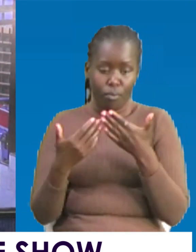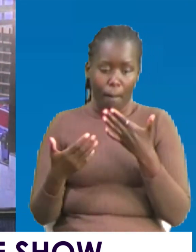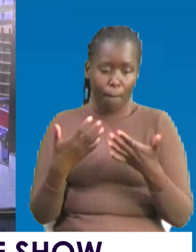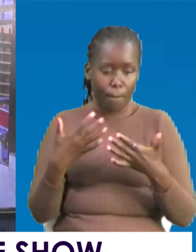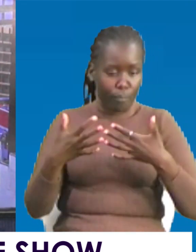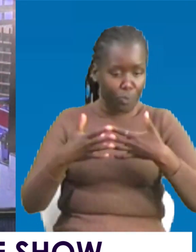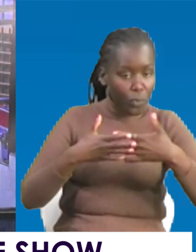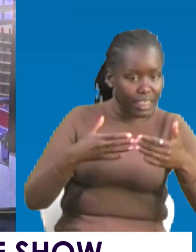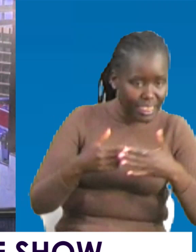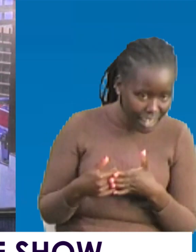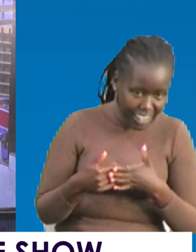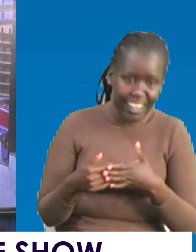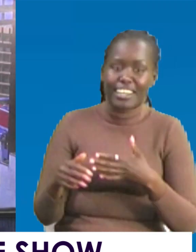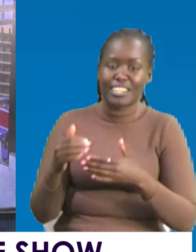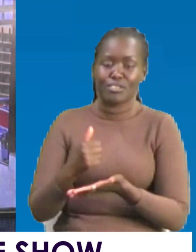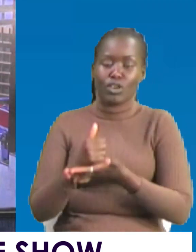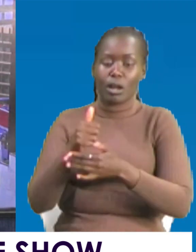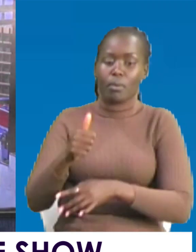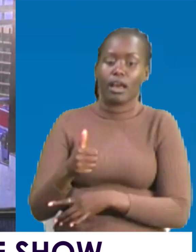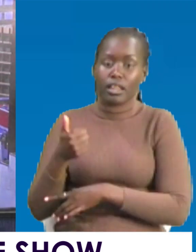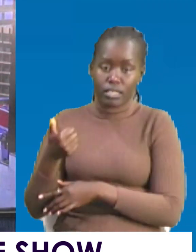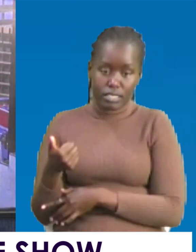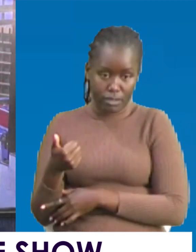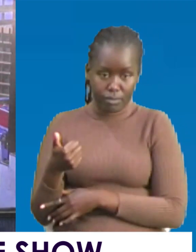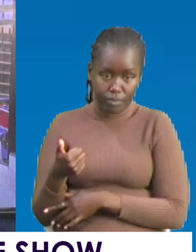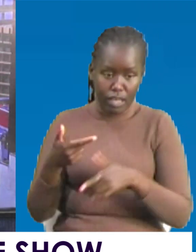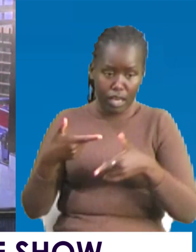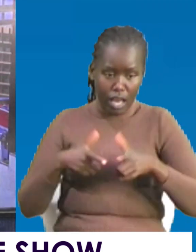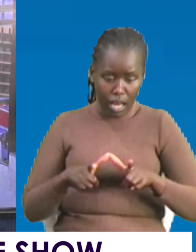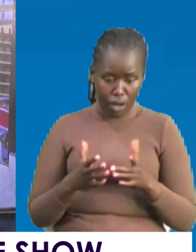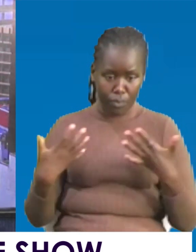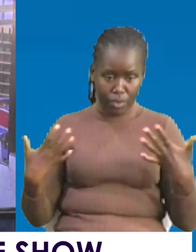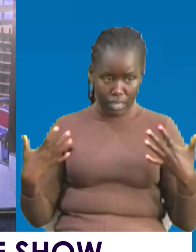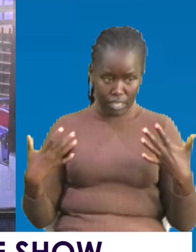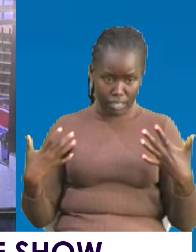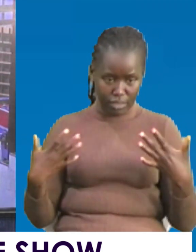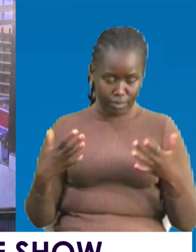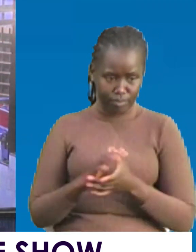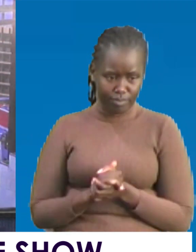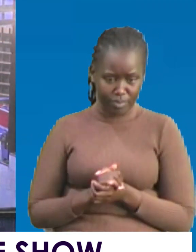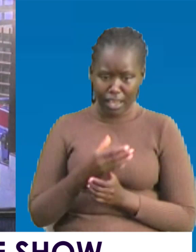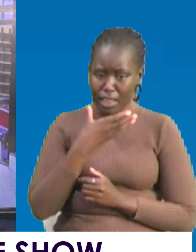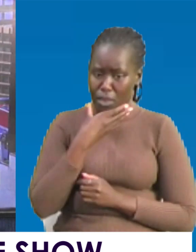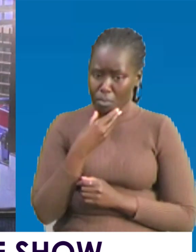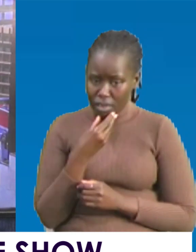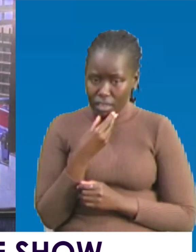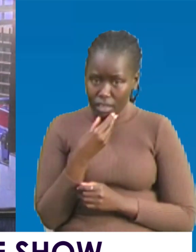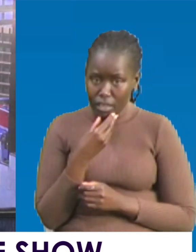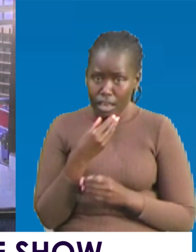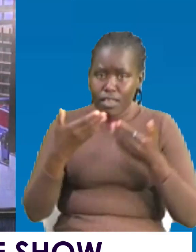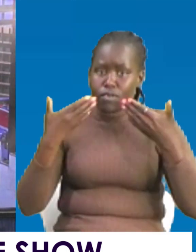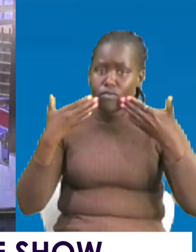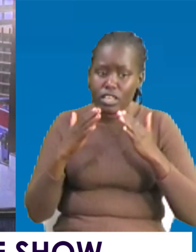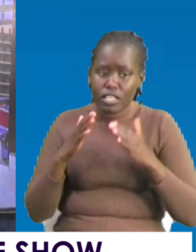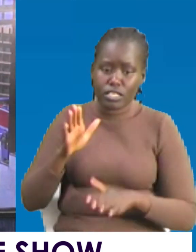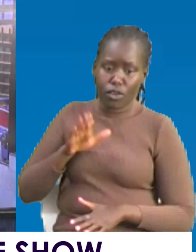to turn yourself down by strife. Let the things that eat the men of this country, the things that finish the